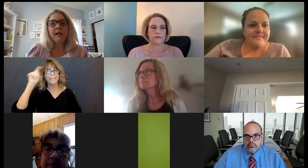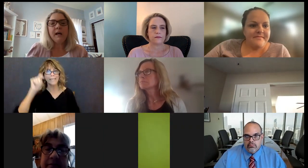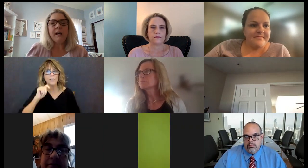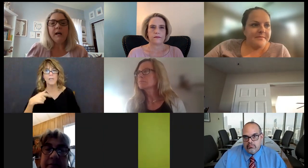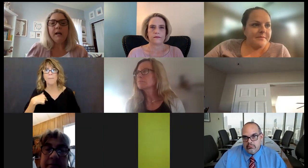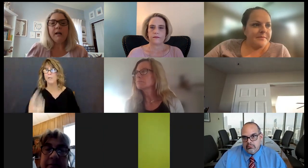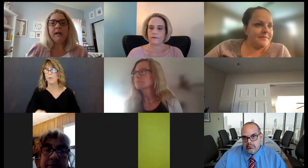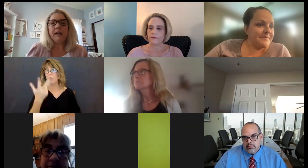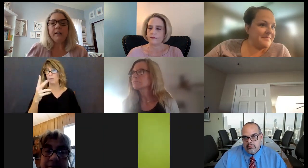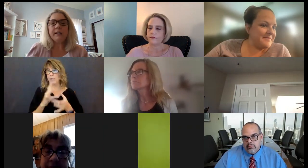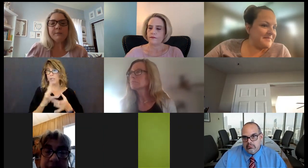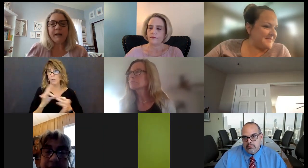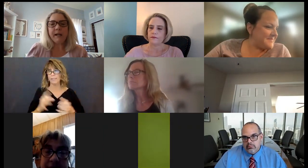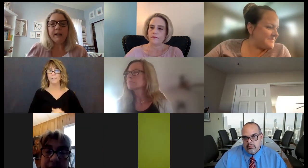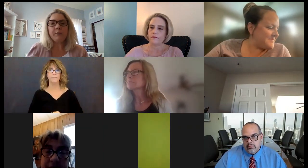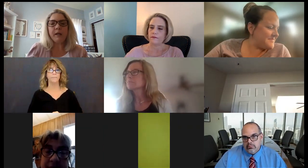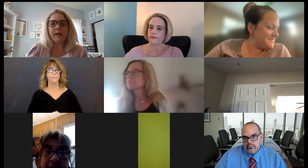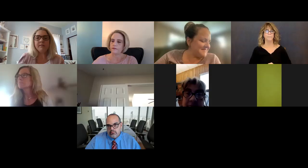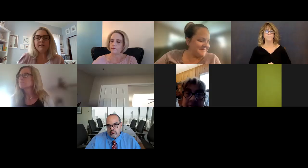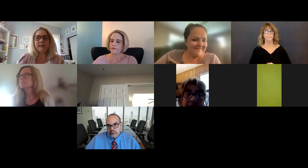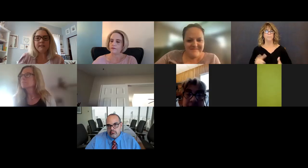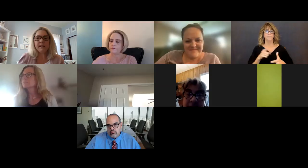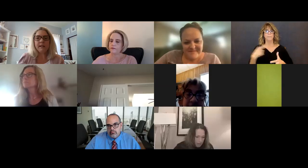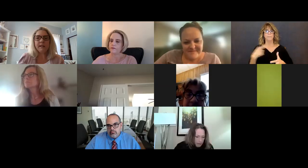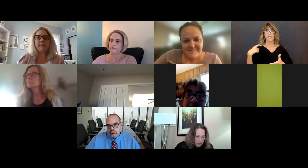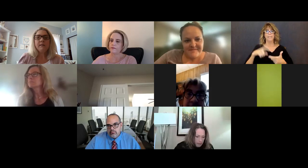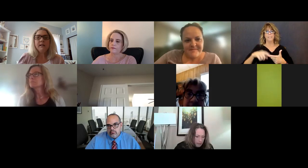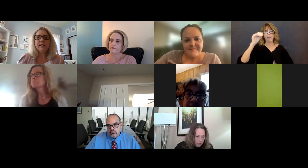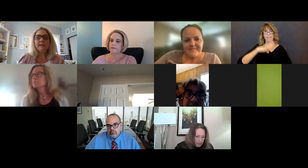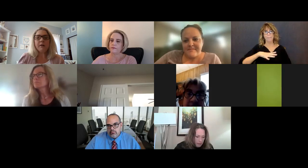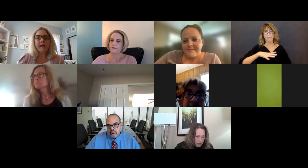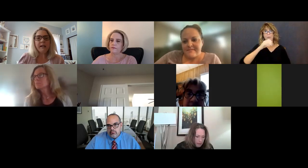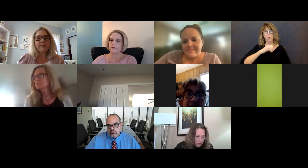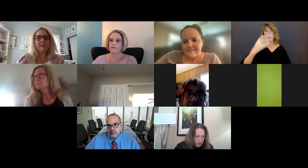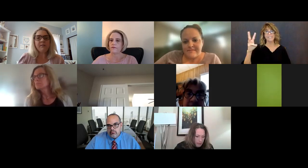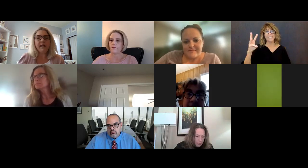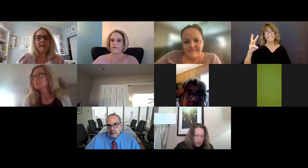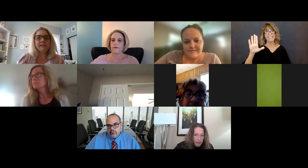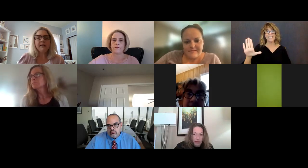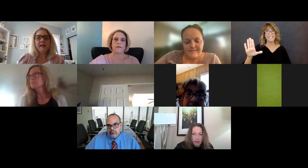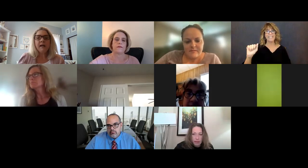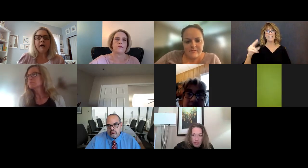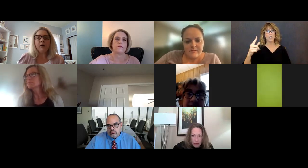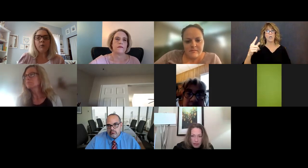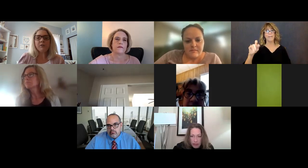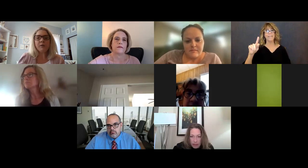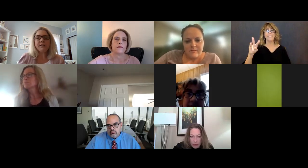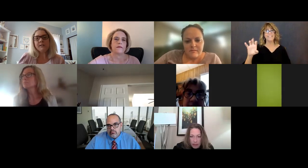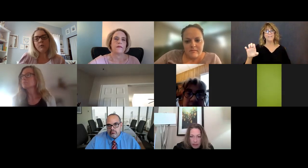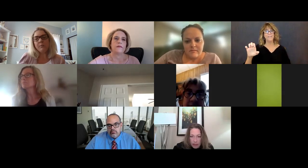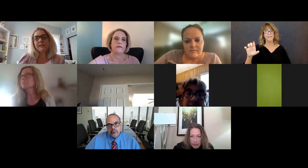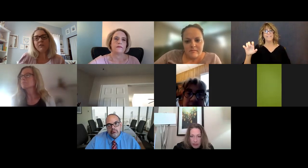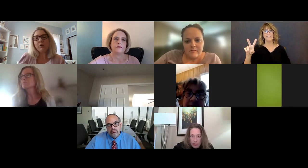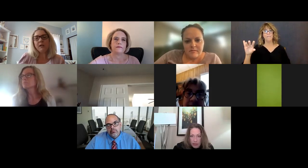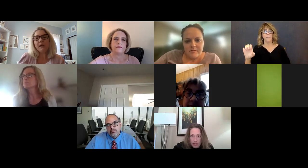stories. A Hispanic male, 16, his augmentative device, which was